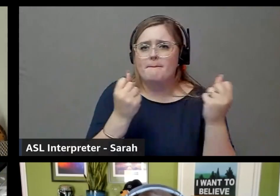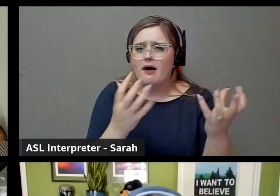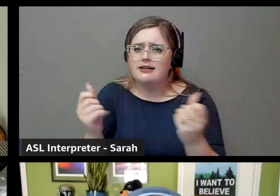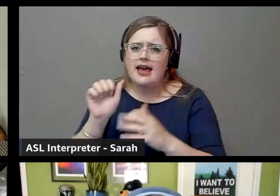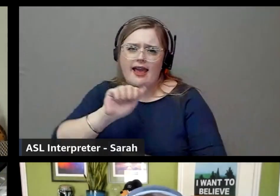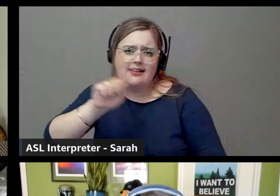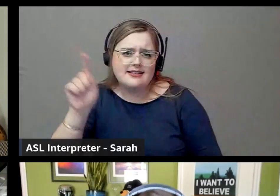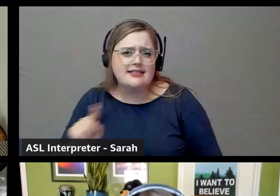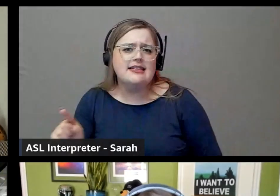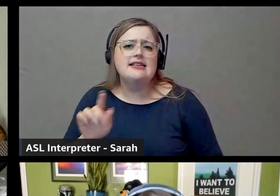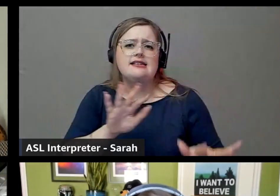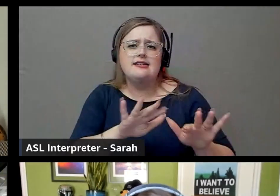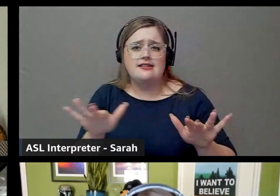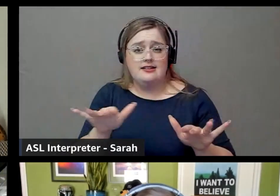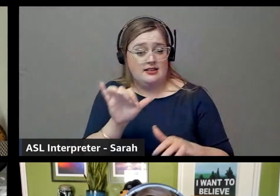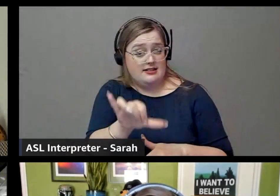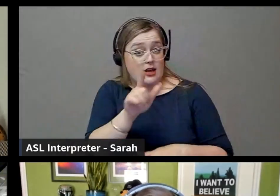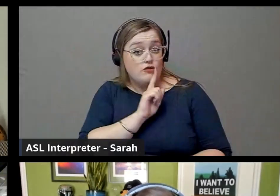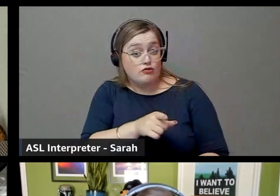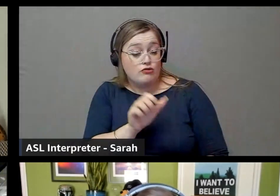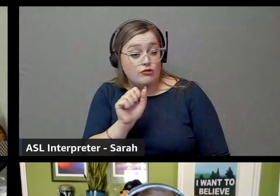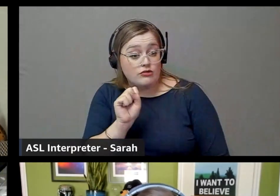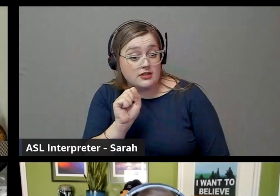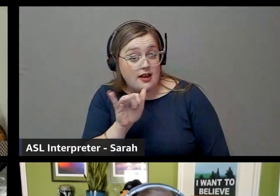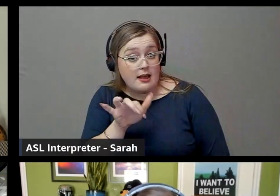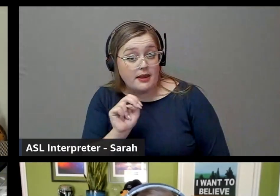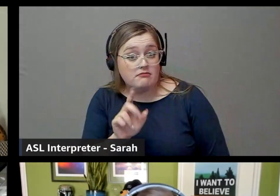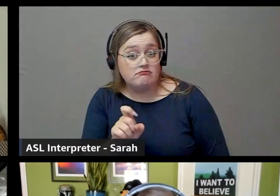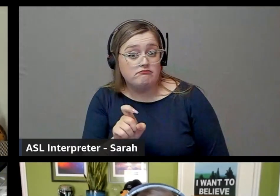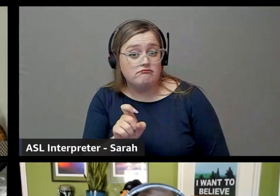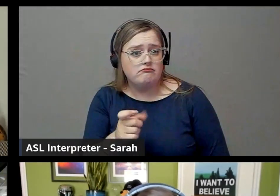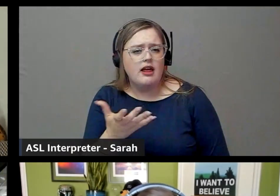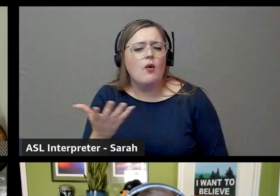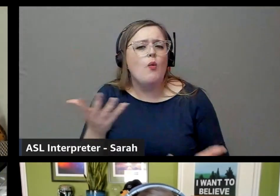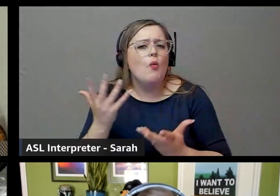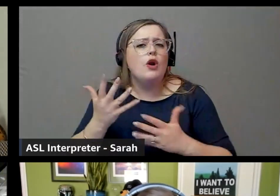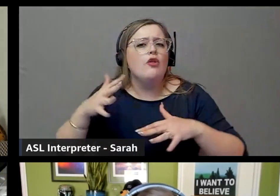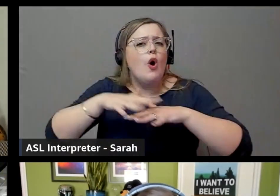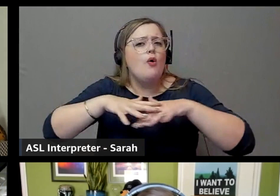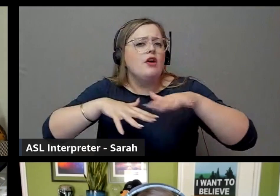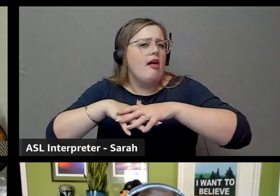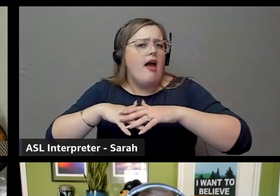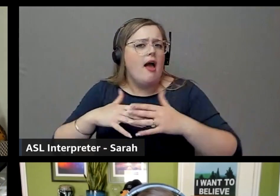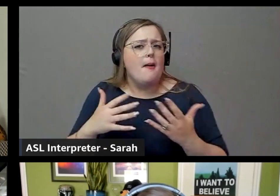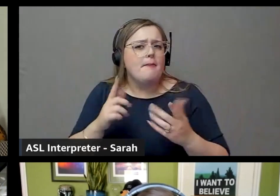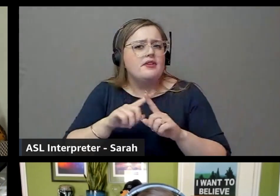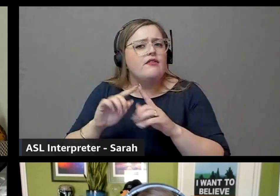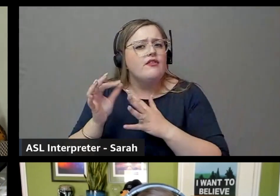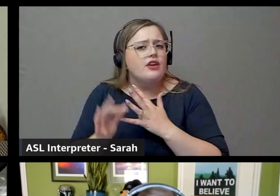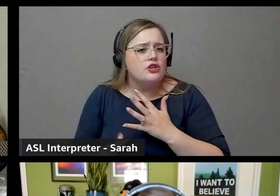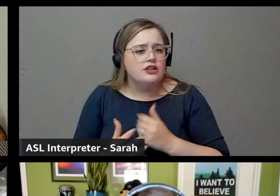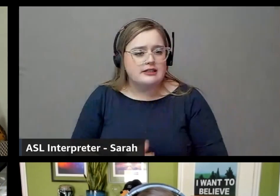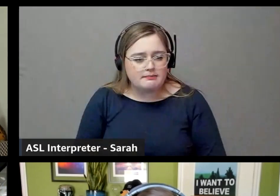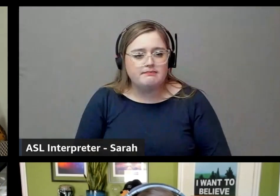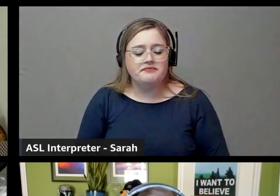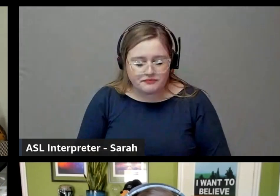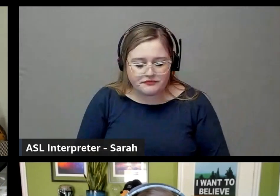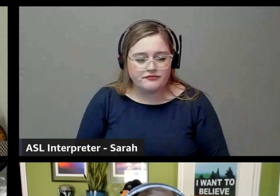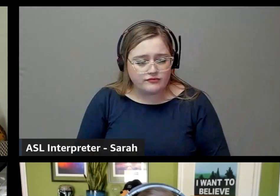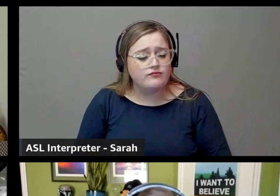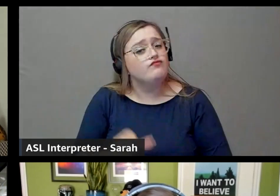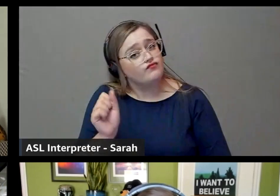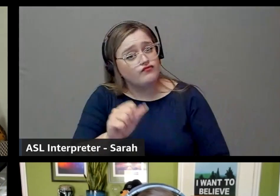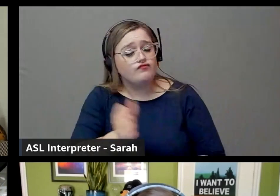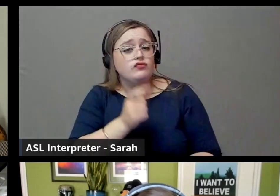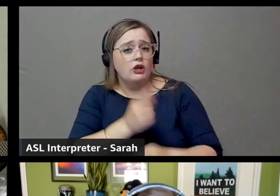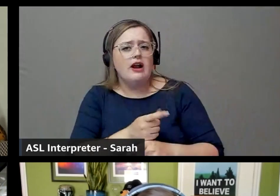that type of thing. Is that true, Simon? What are Excellent the question. overlaps of features there? Yeah, so you're still going to